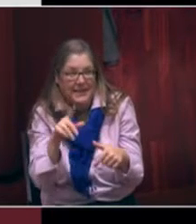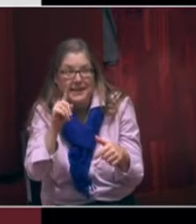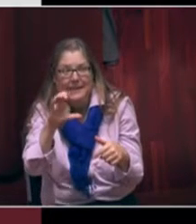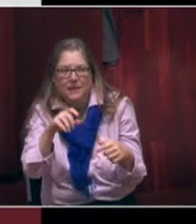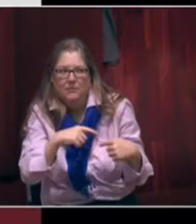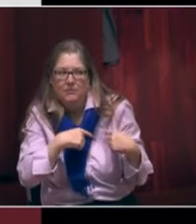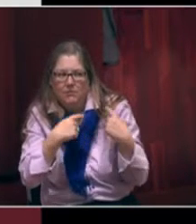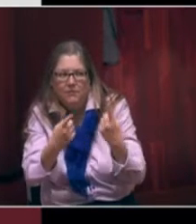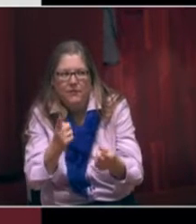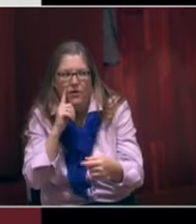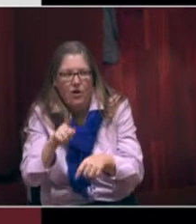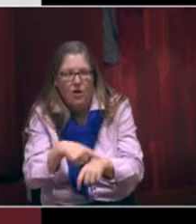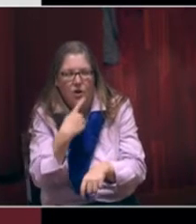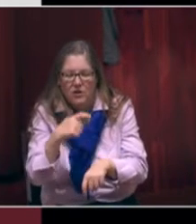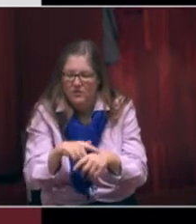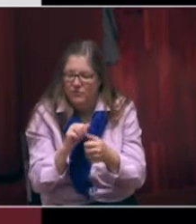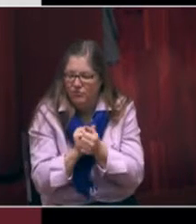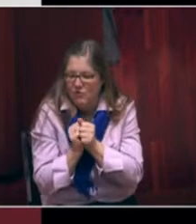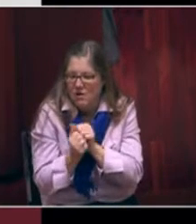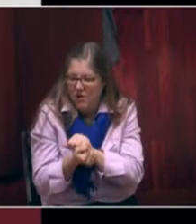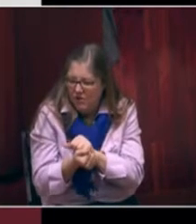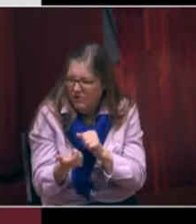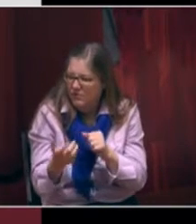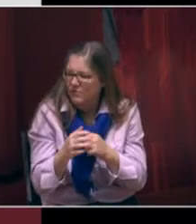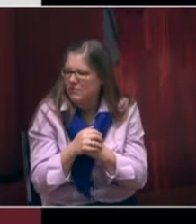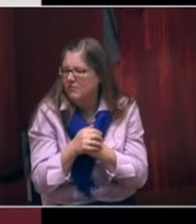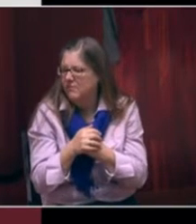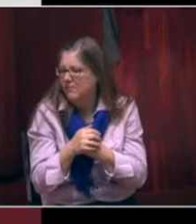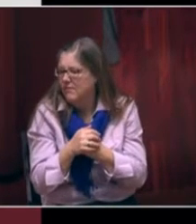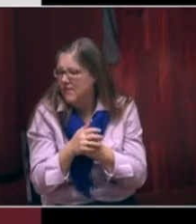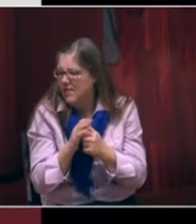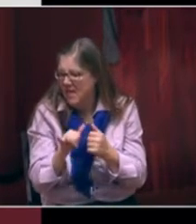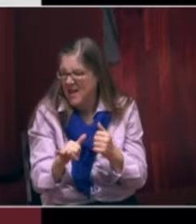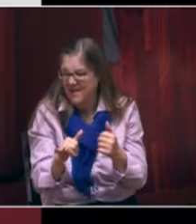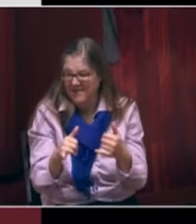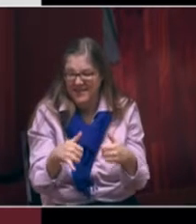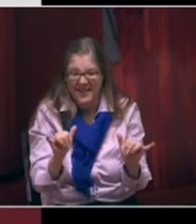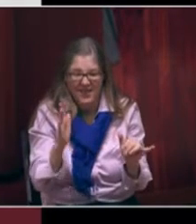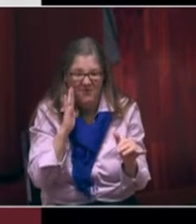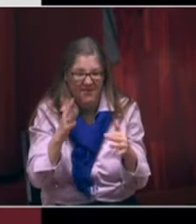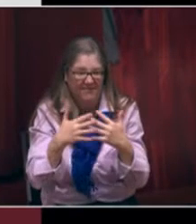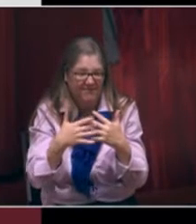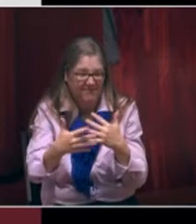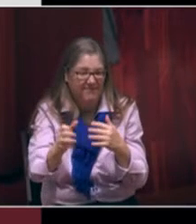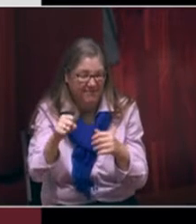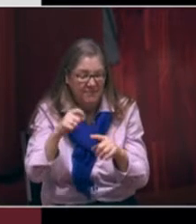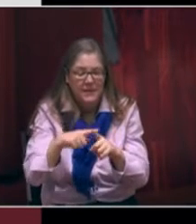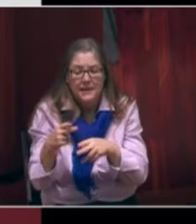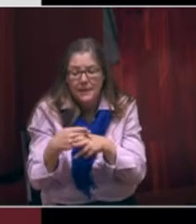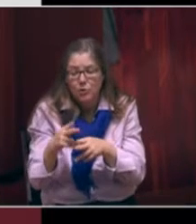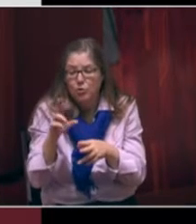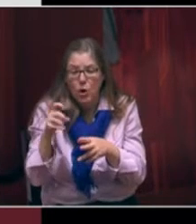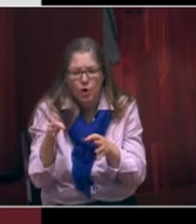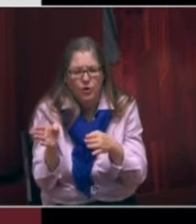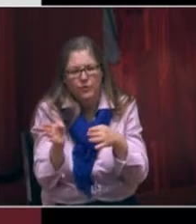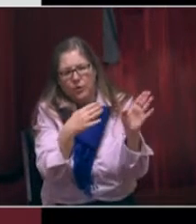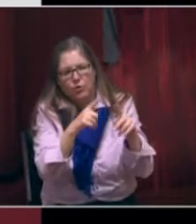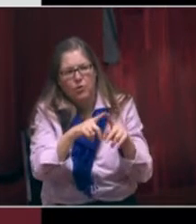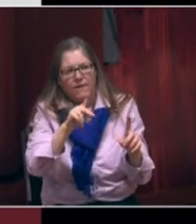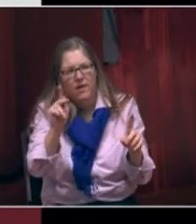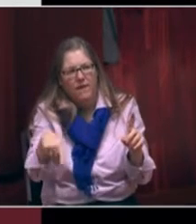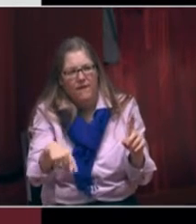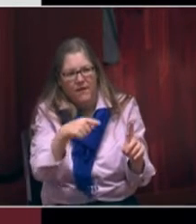time, and that's going to continue by diverting temporary records to the Philadelphia Record